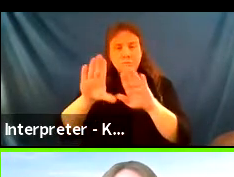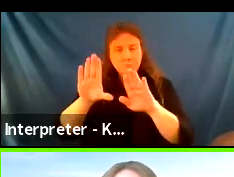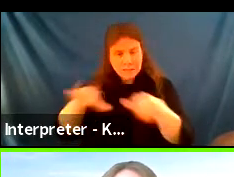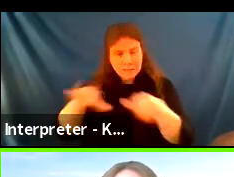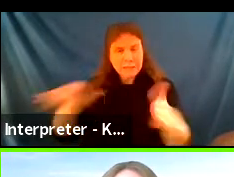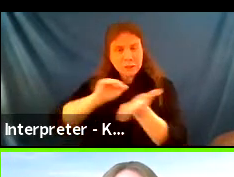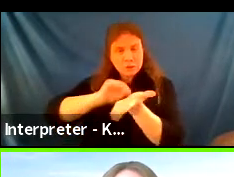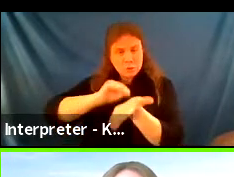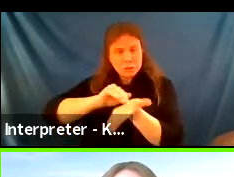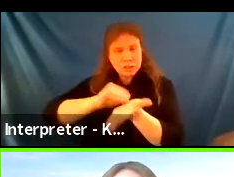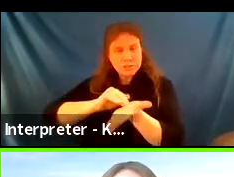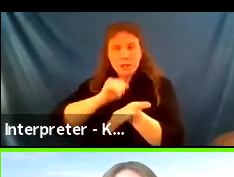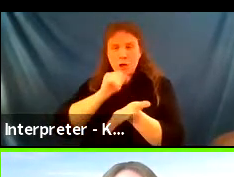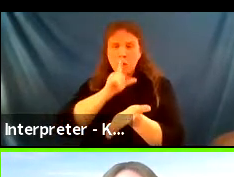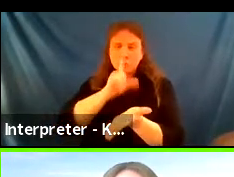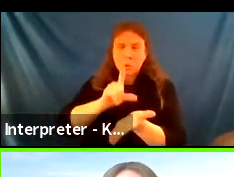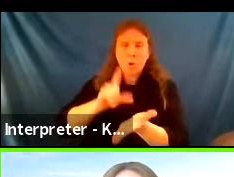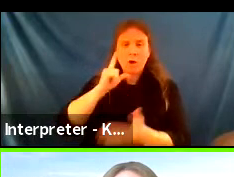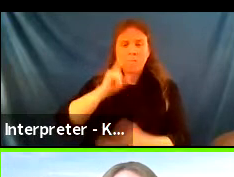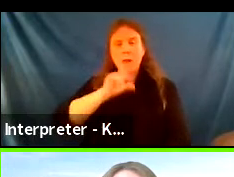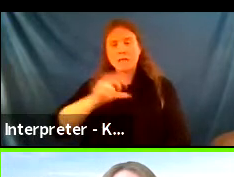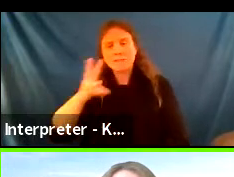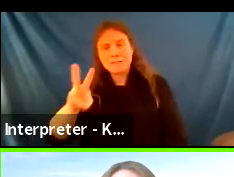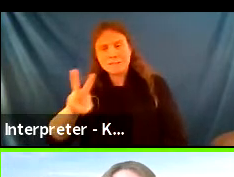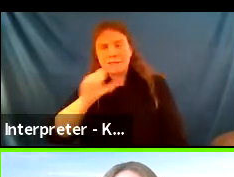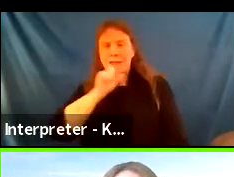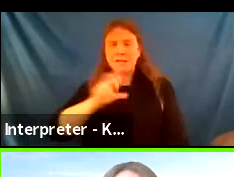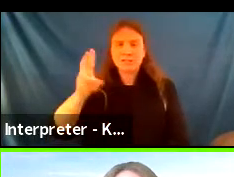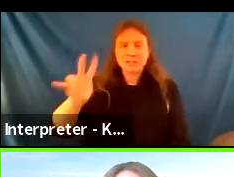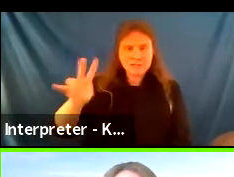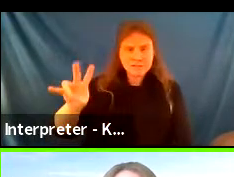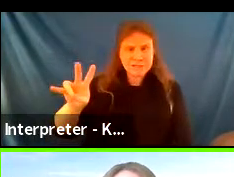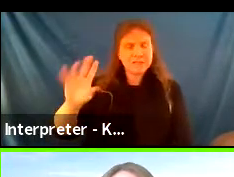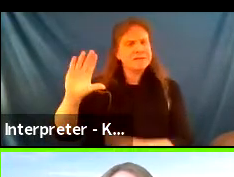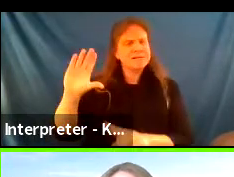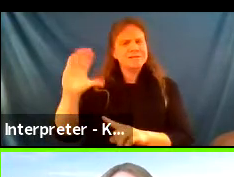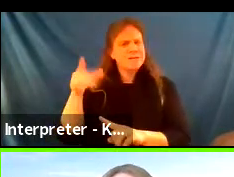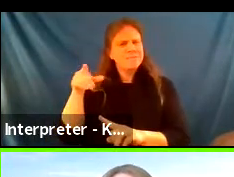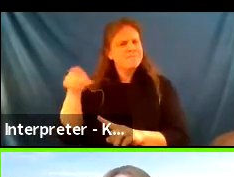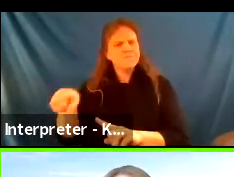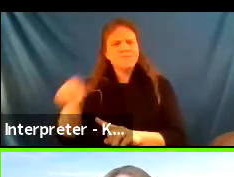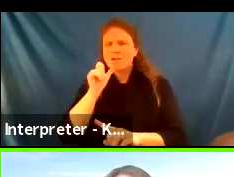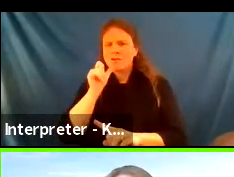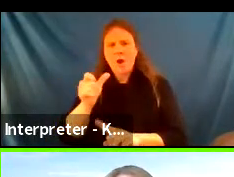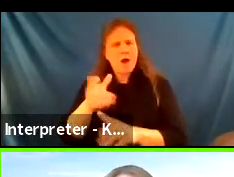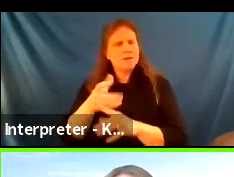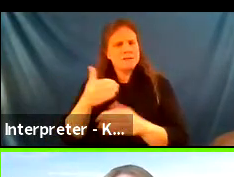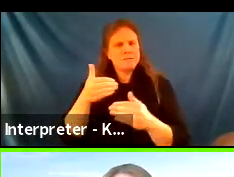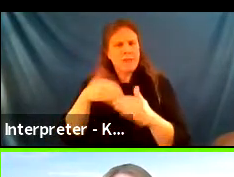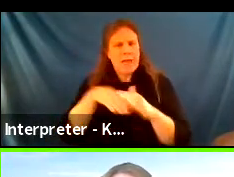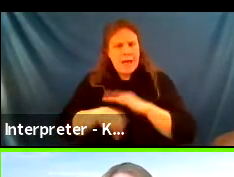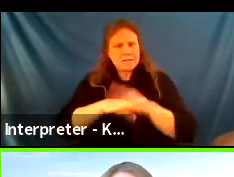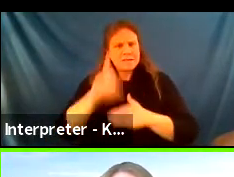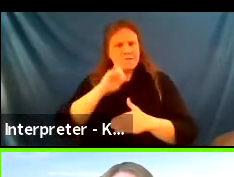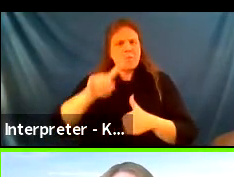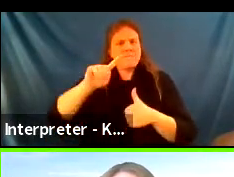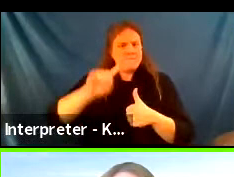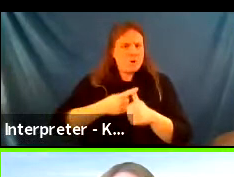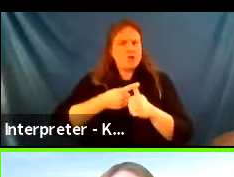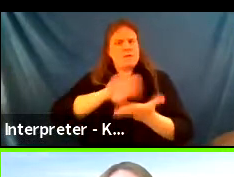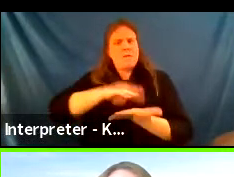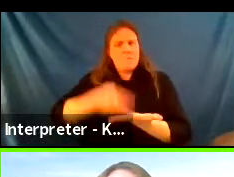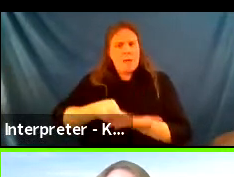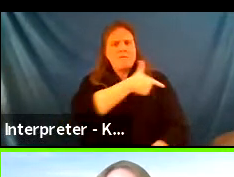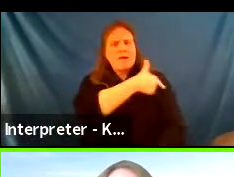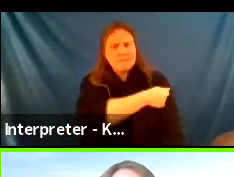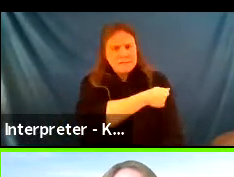and 17-year-olds, and it's unlikely that they're going to get the first rounds as they come out, but certainly I think that population was focused